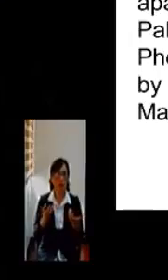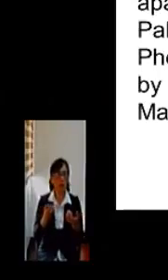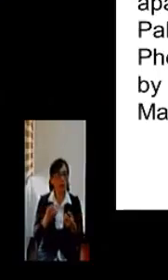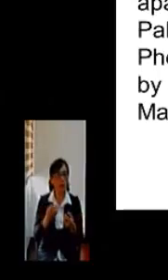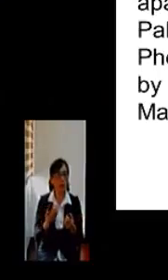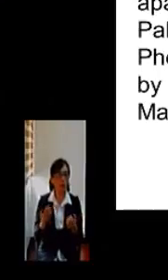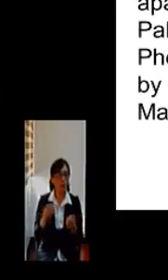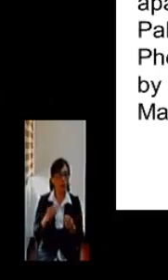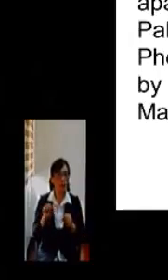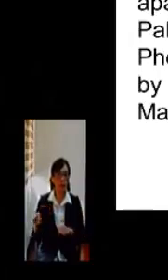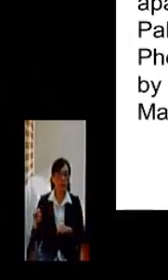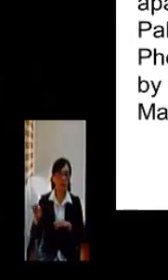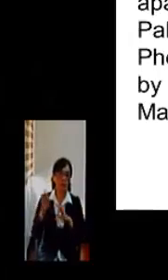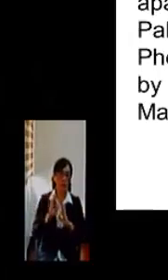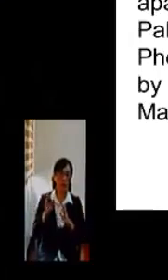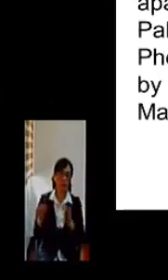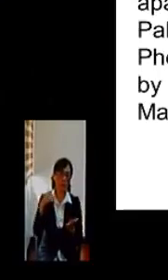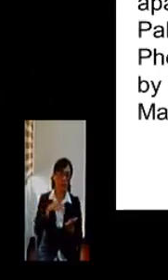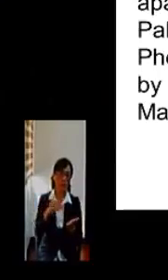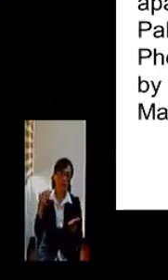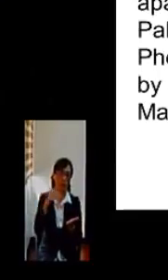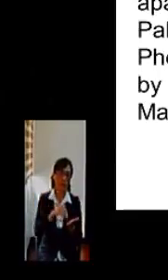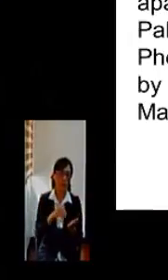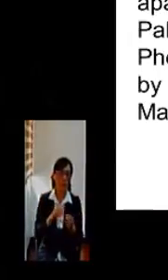repeated severe weather